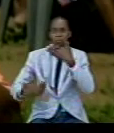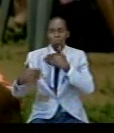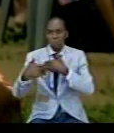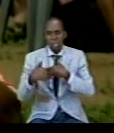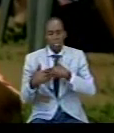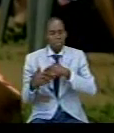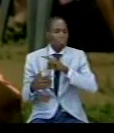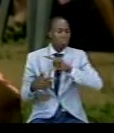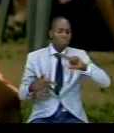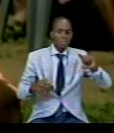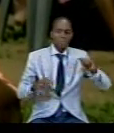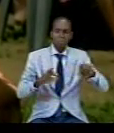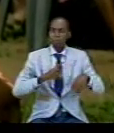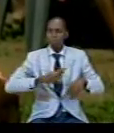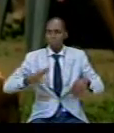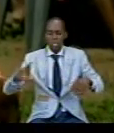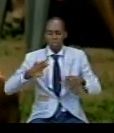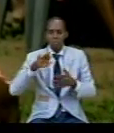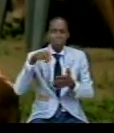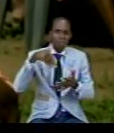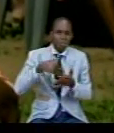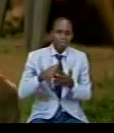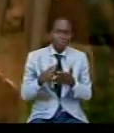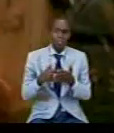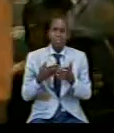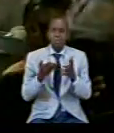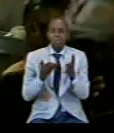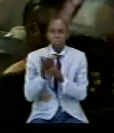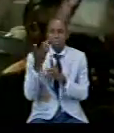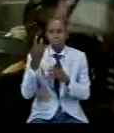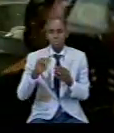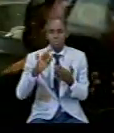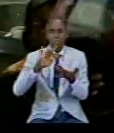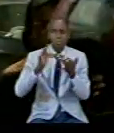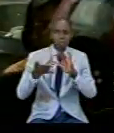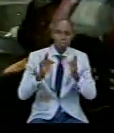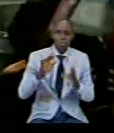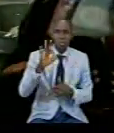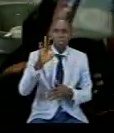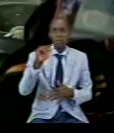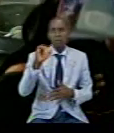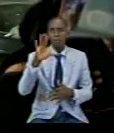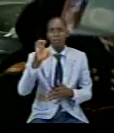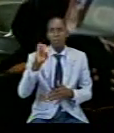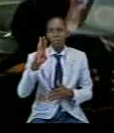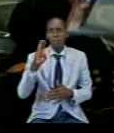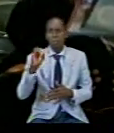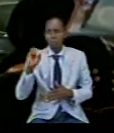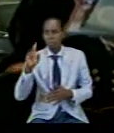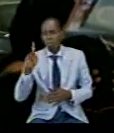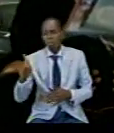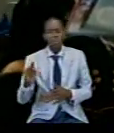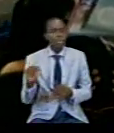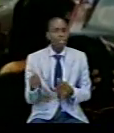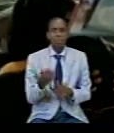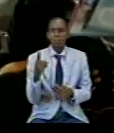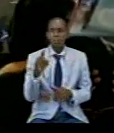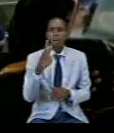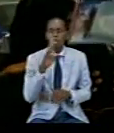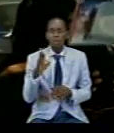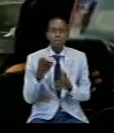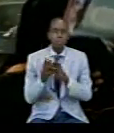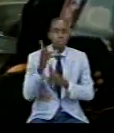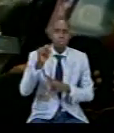on radio, television, social media, anywhere you are, I turn away from my sin. And I want